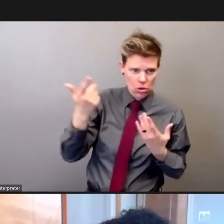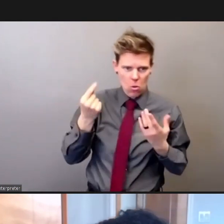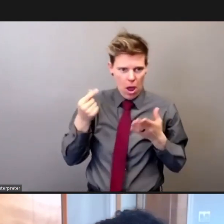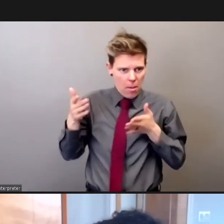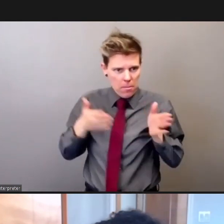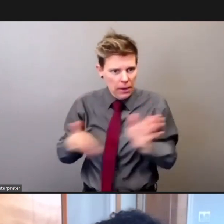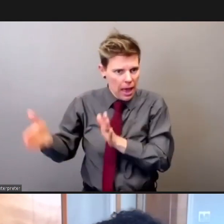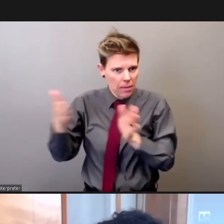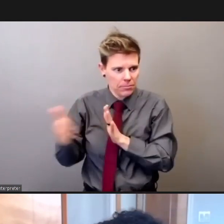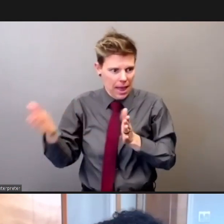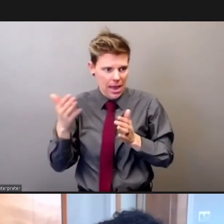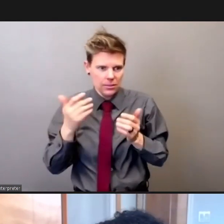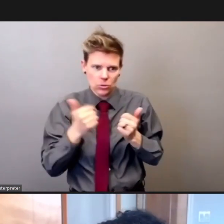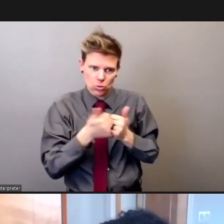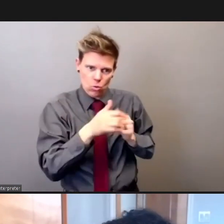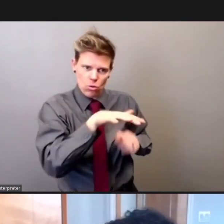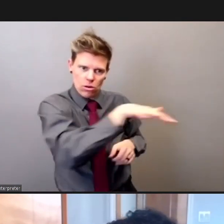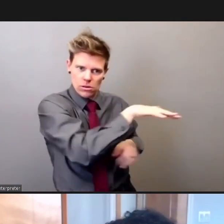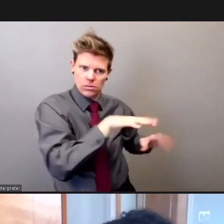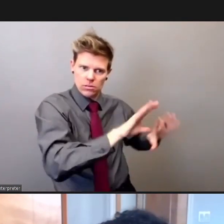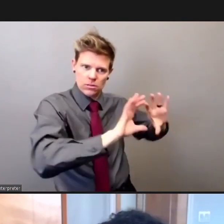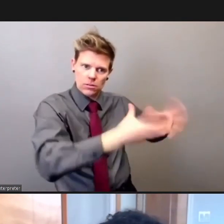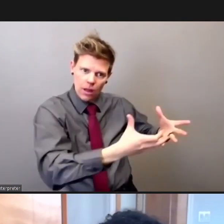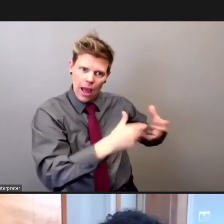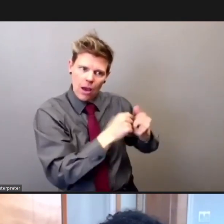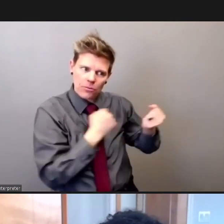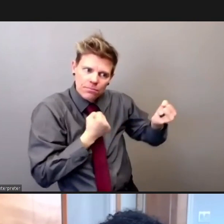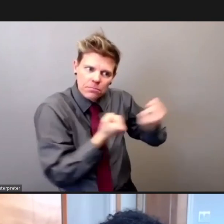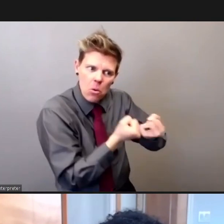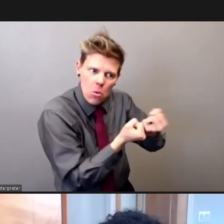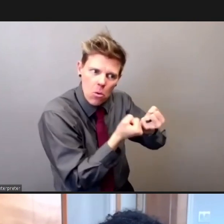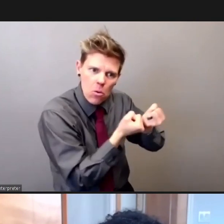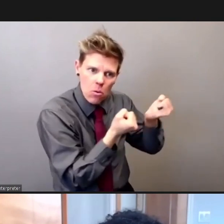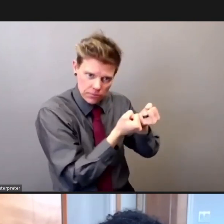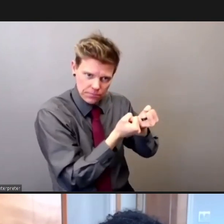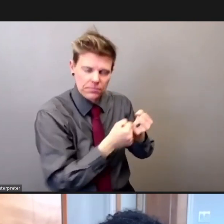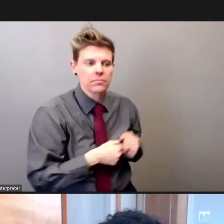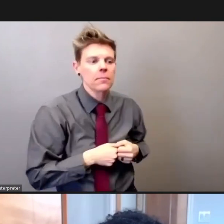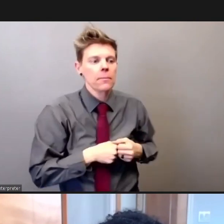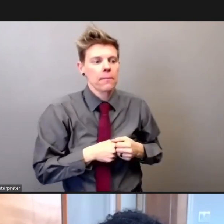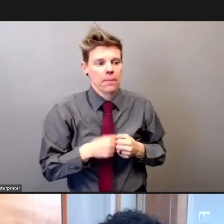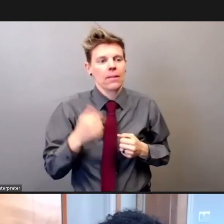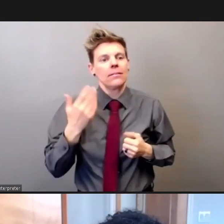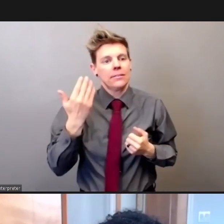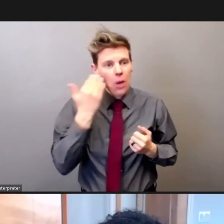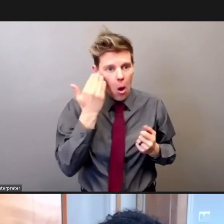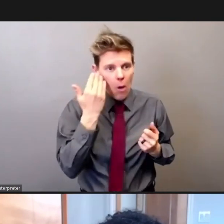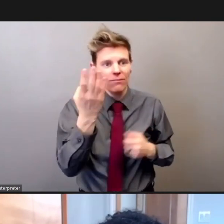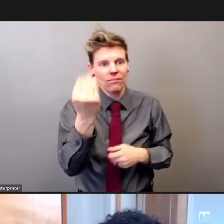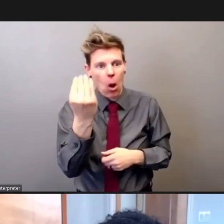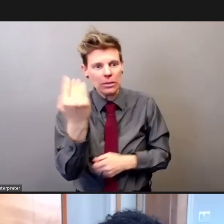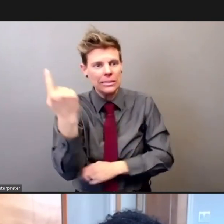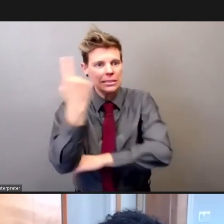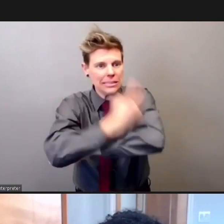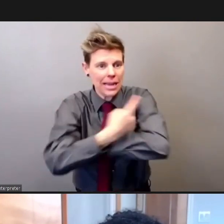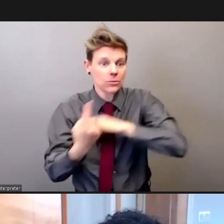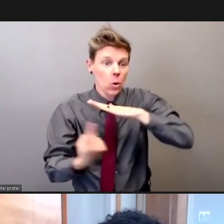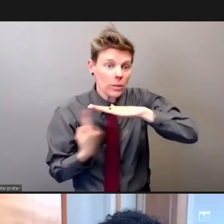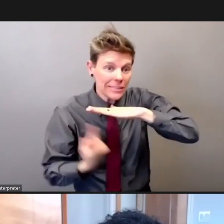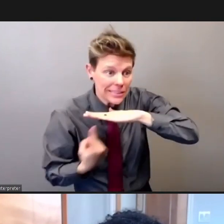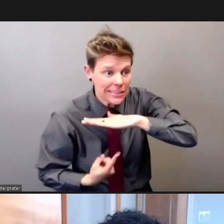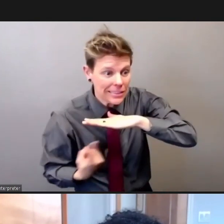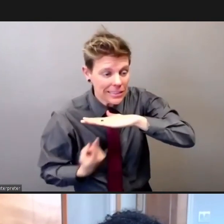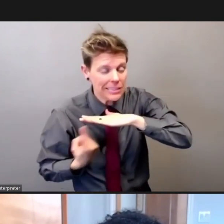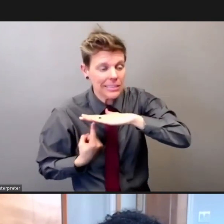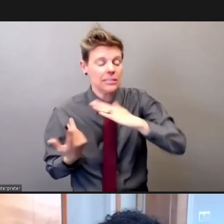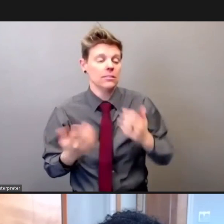removing the 14-day quarantine, expanding, getting to yellow. When we introduce risk, I always do this, and so does